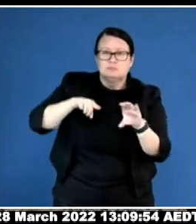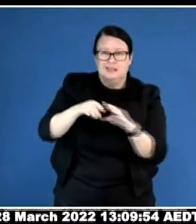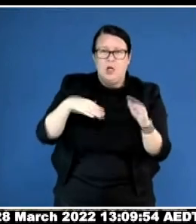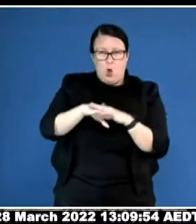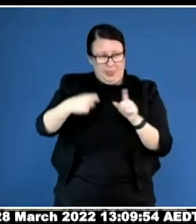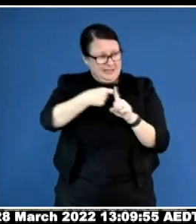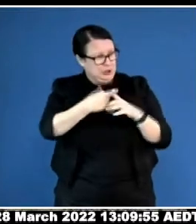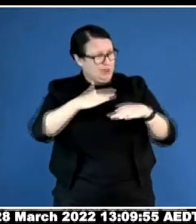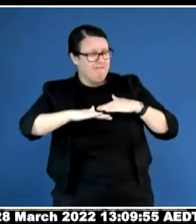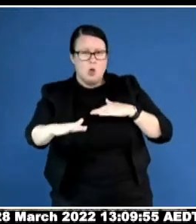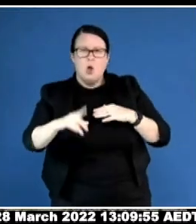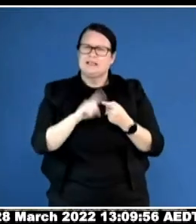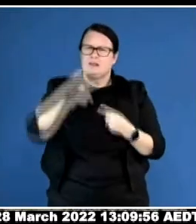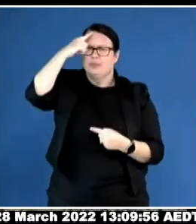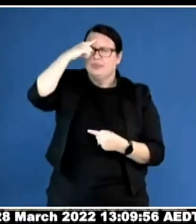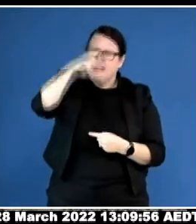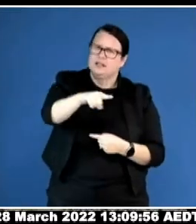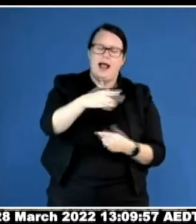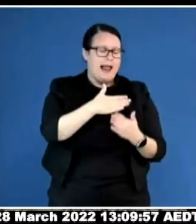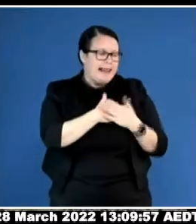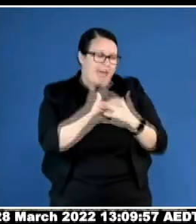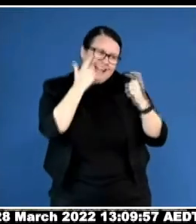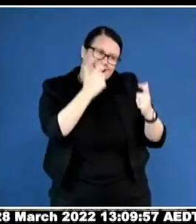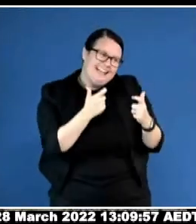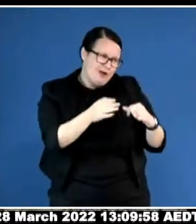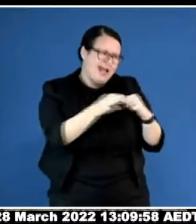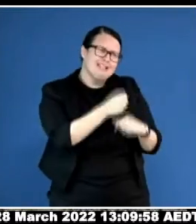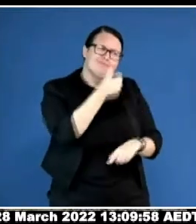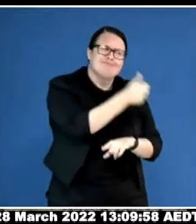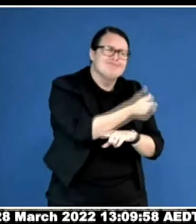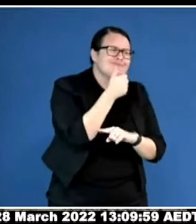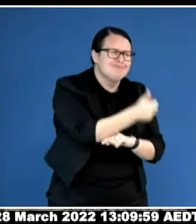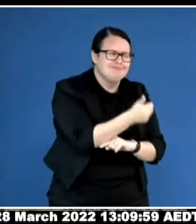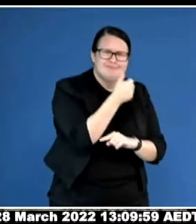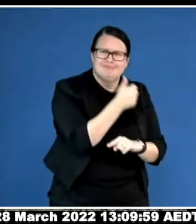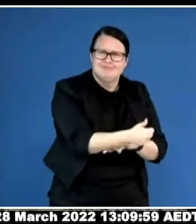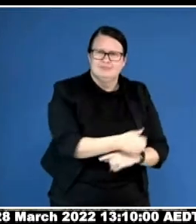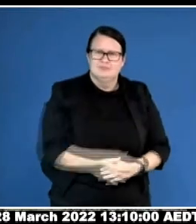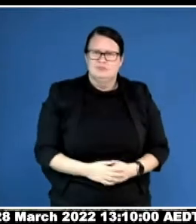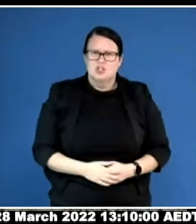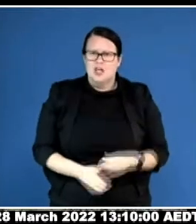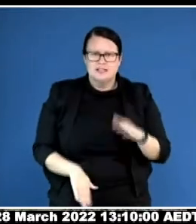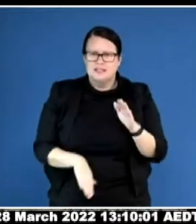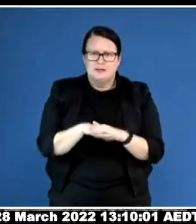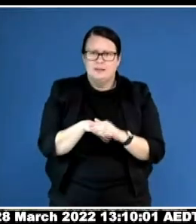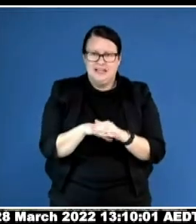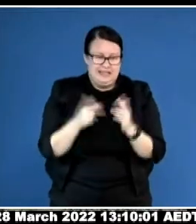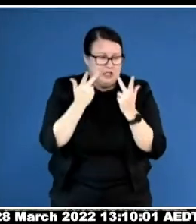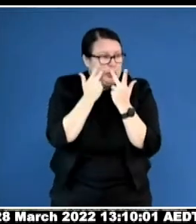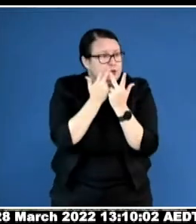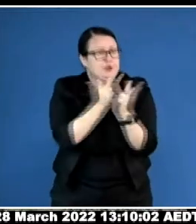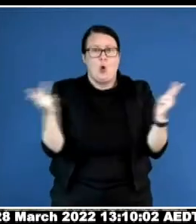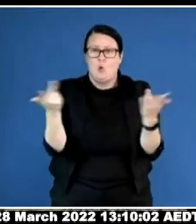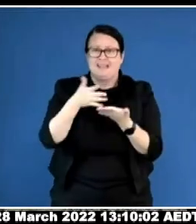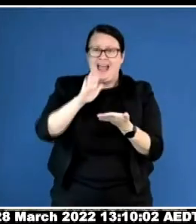husband. That's just so emblematic of how we're failing women across the